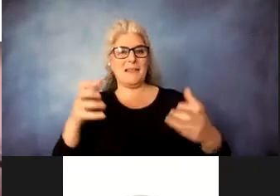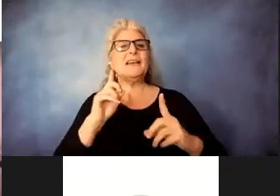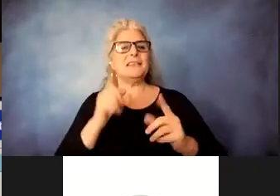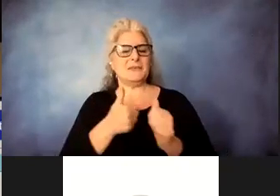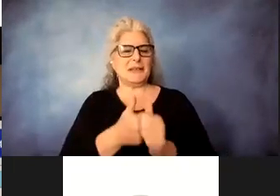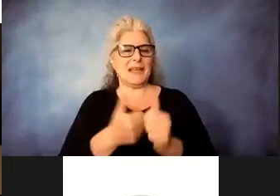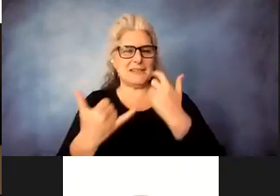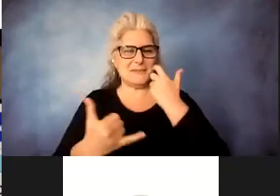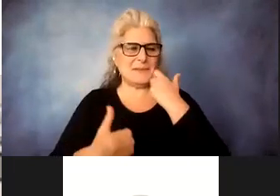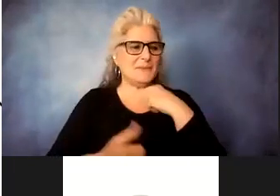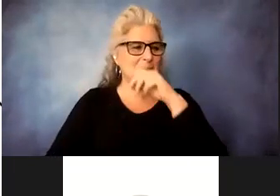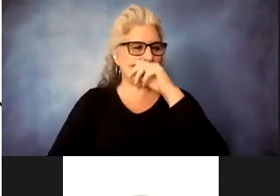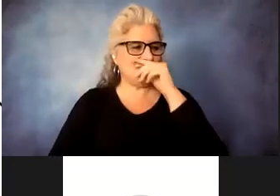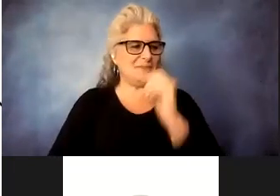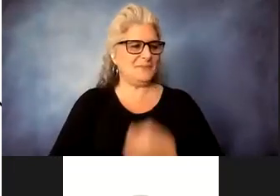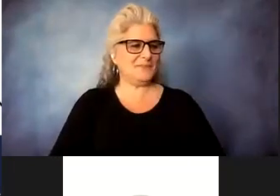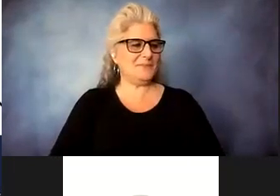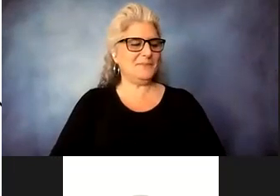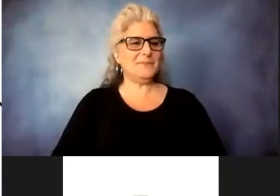All right.